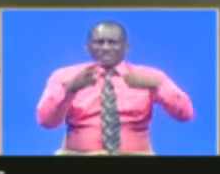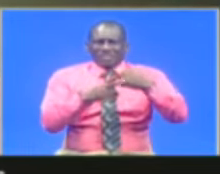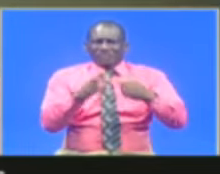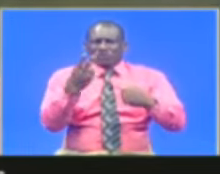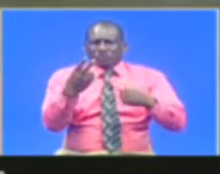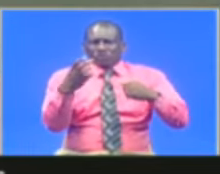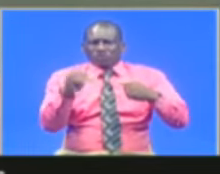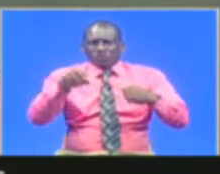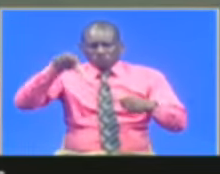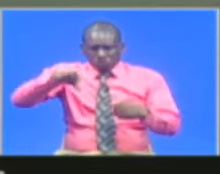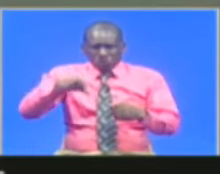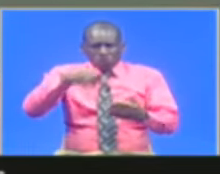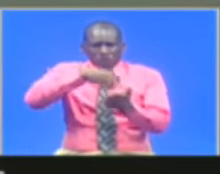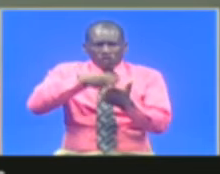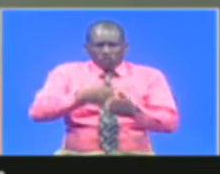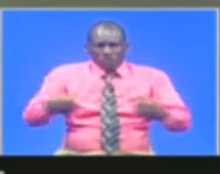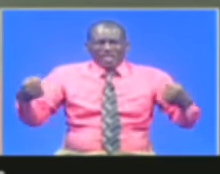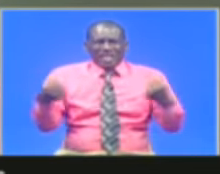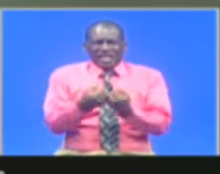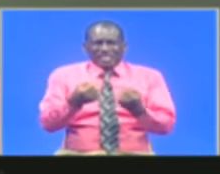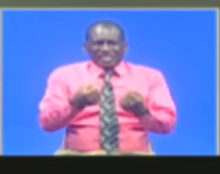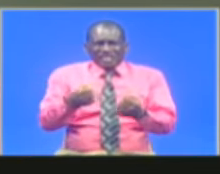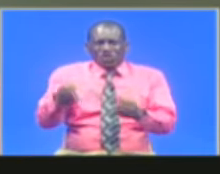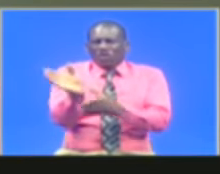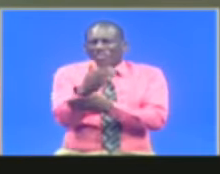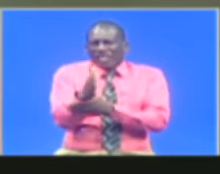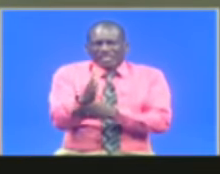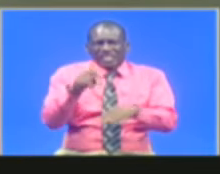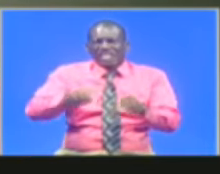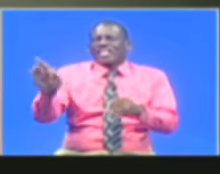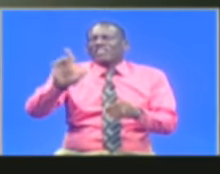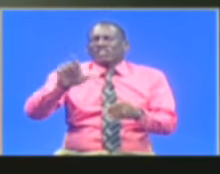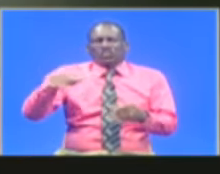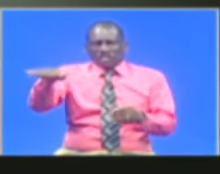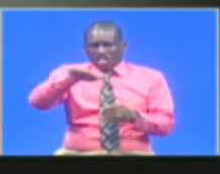KCT730Q was involved in an accident early Thursday in Lavington.